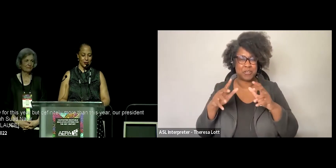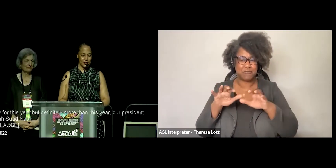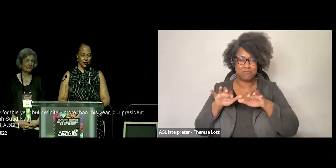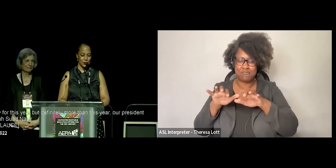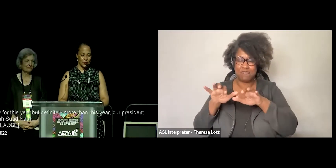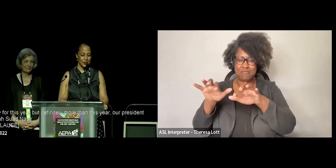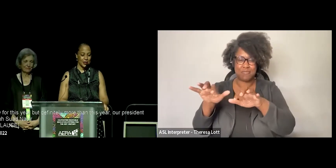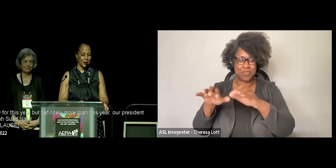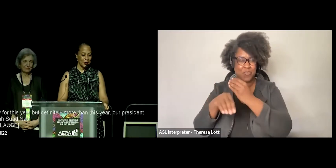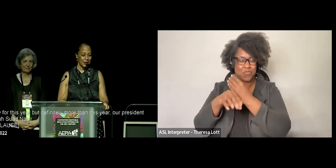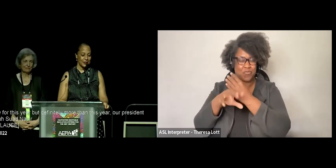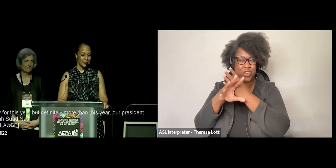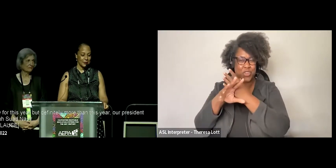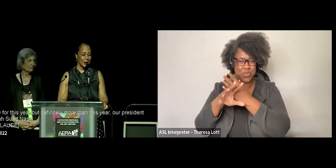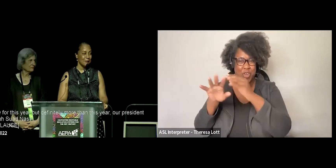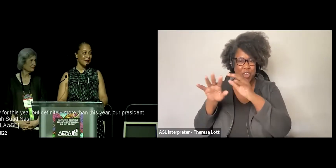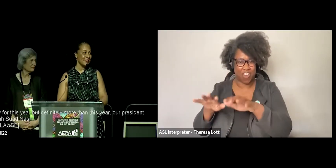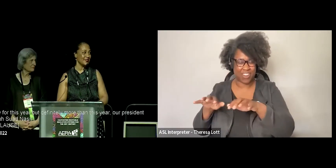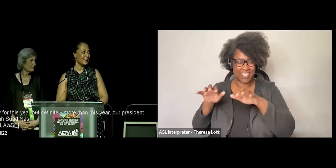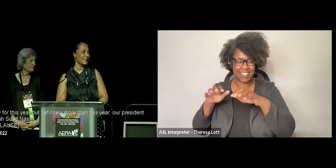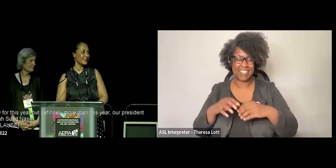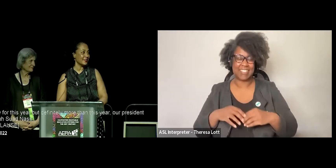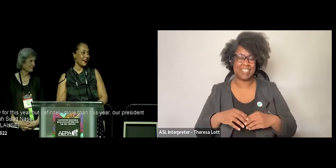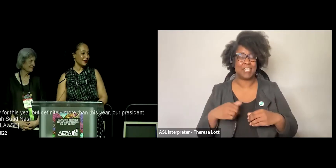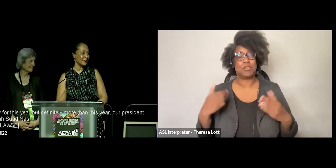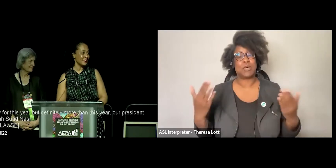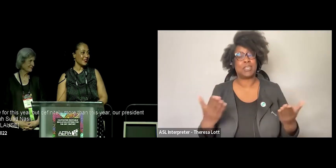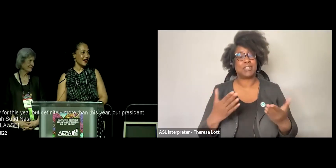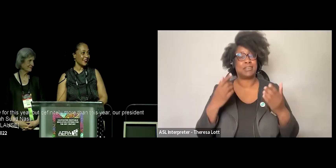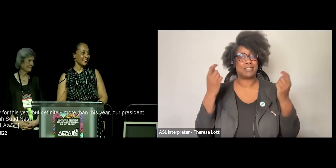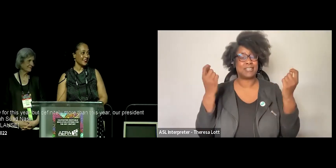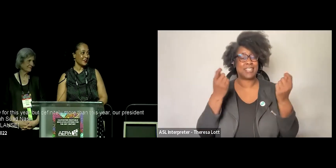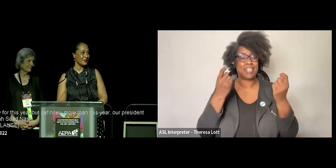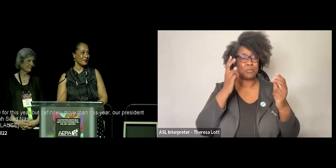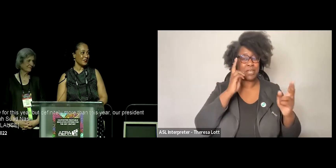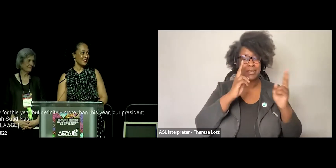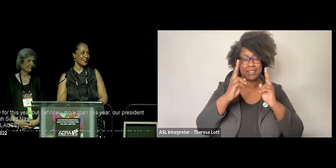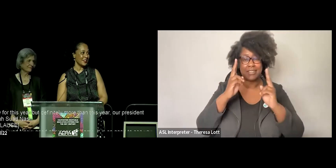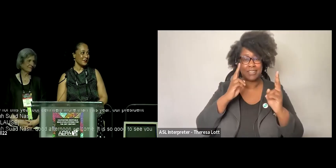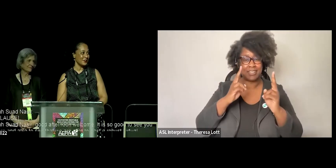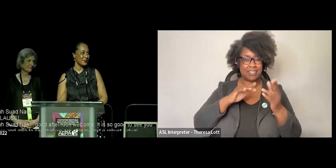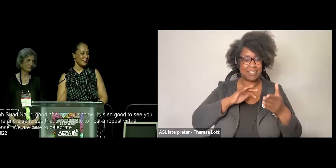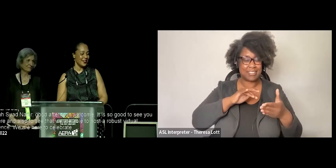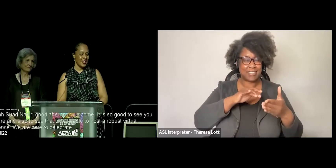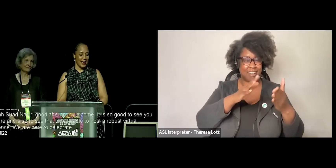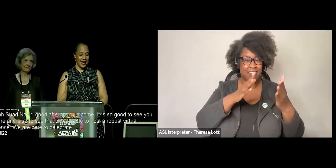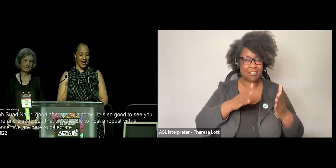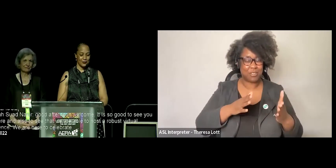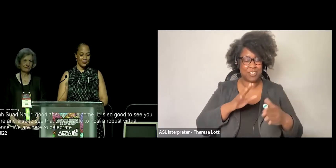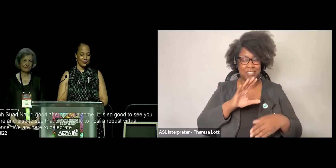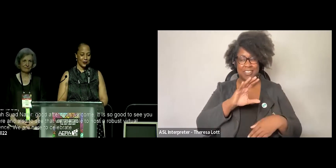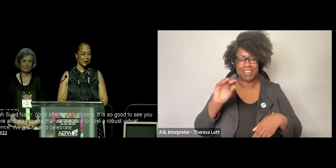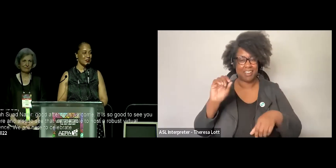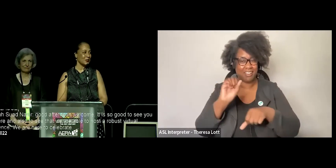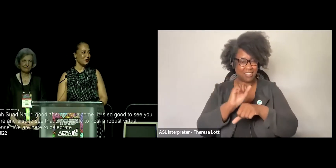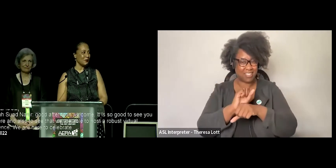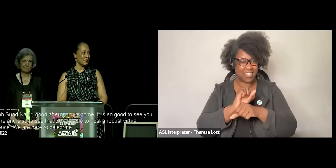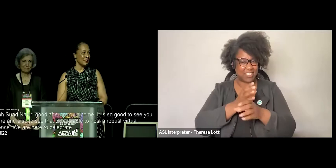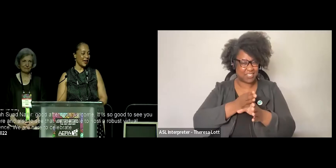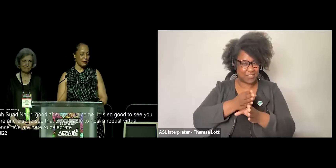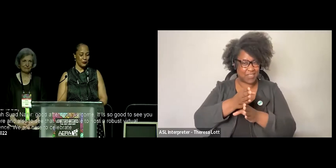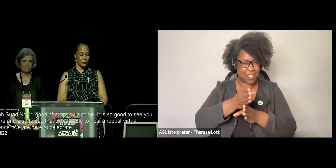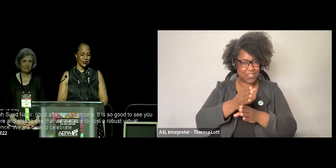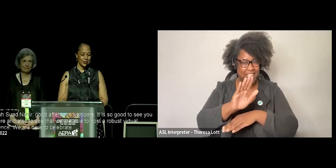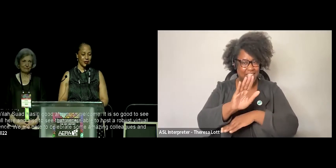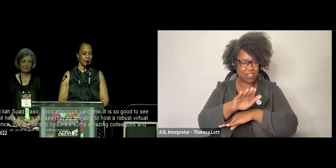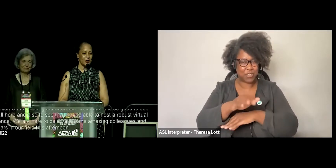are here to celebrate some amazing scholars and colleagues in our field this afternoon, and very much looking forward